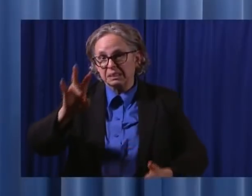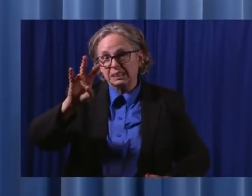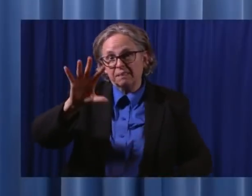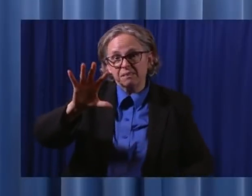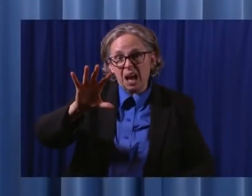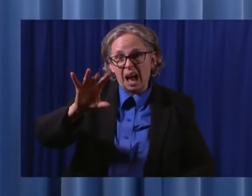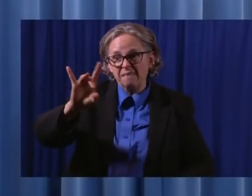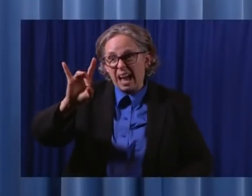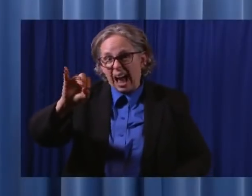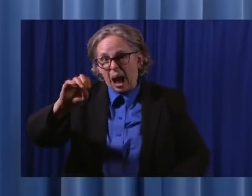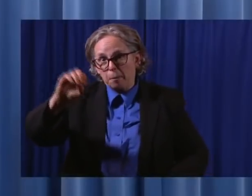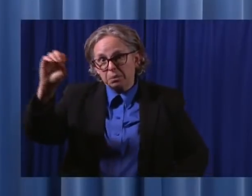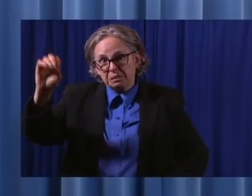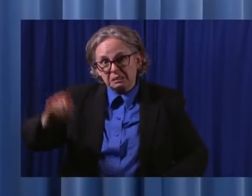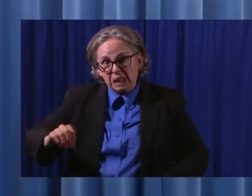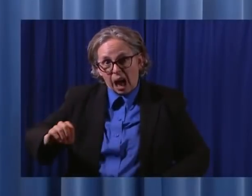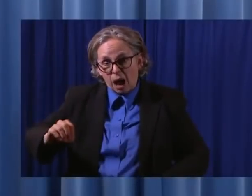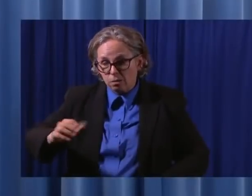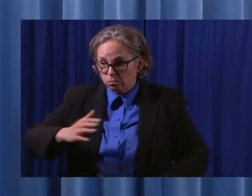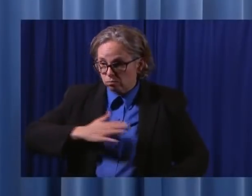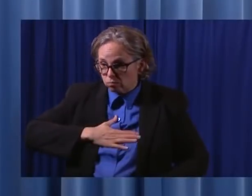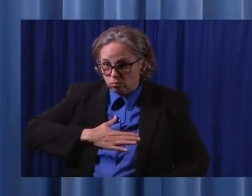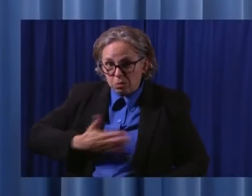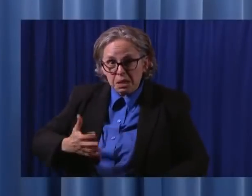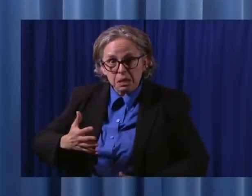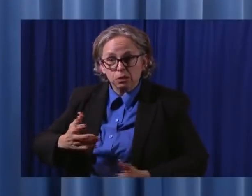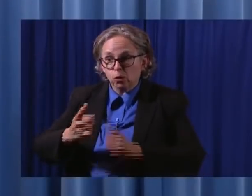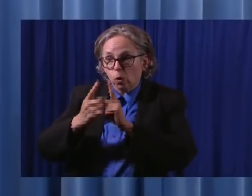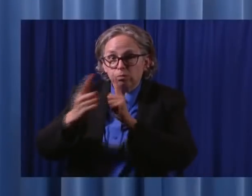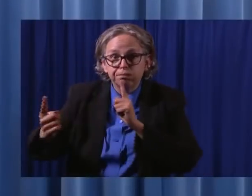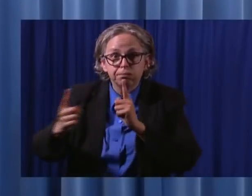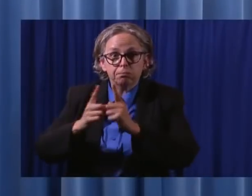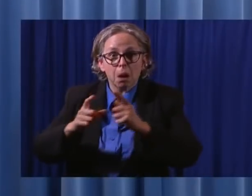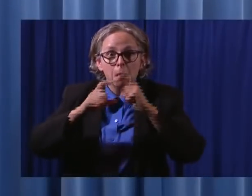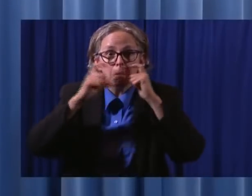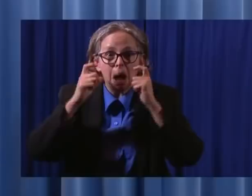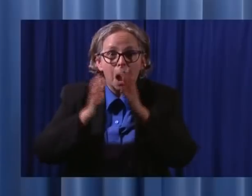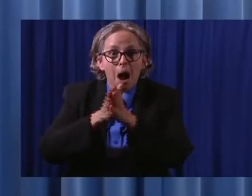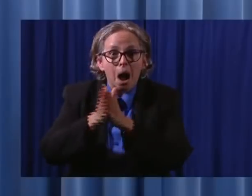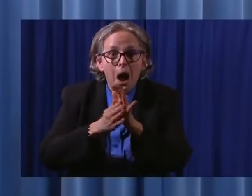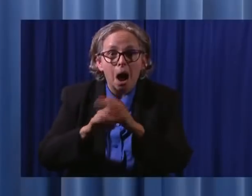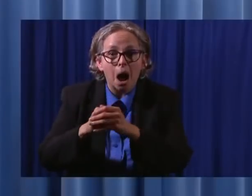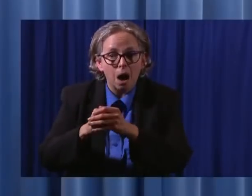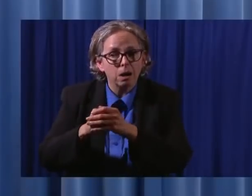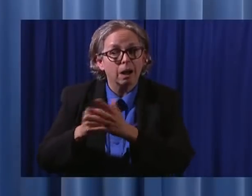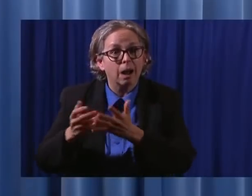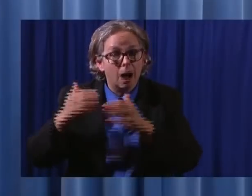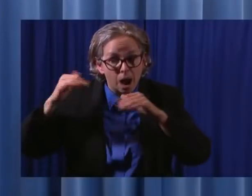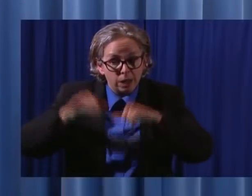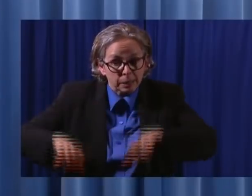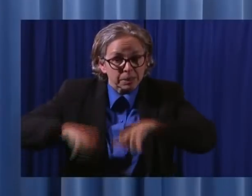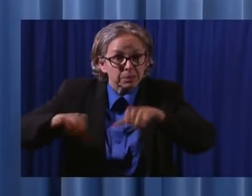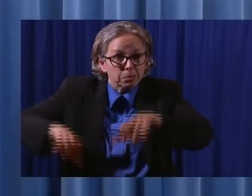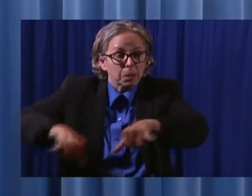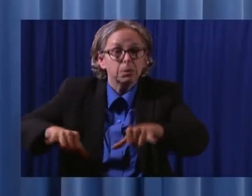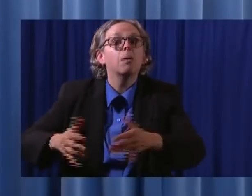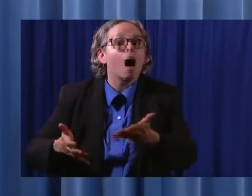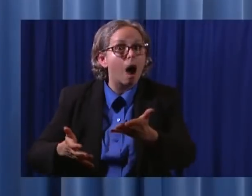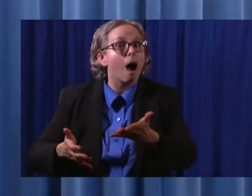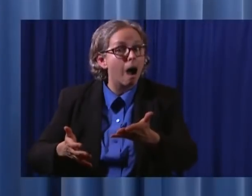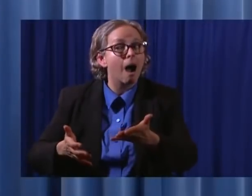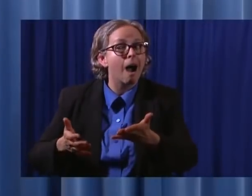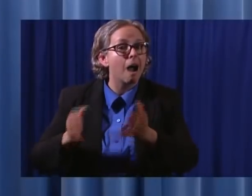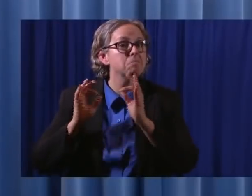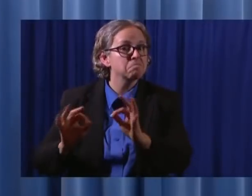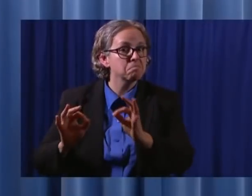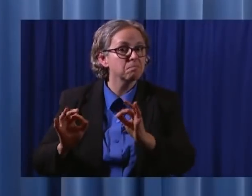get 75, 80% of people when you walk in a store and they've got a mask on, we're going to be doing okay, and we're going to get through this. If we don't,